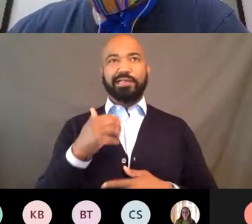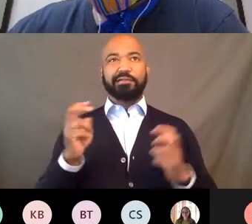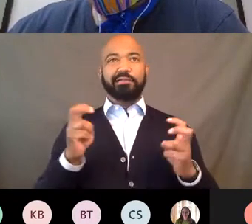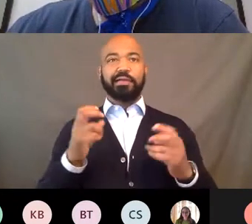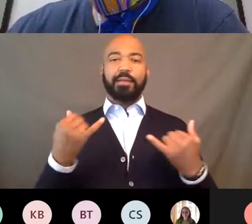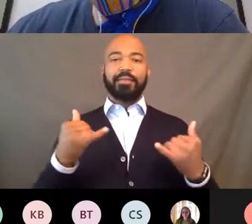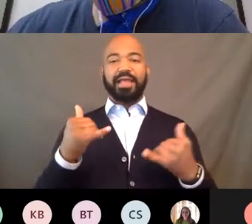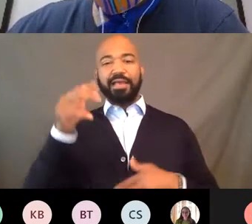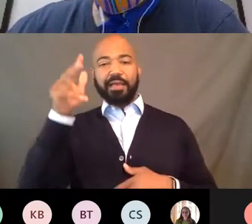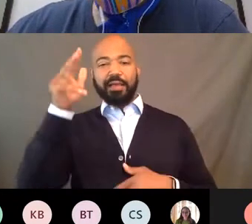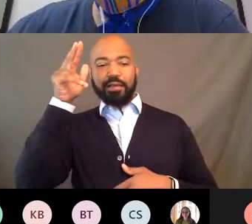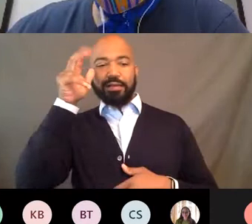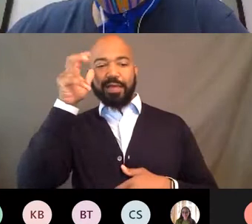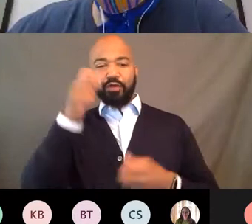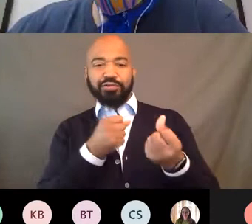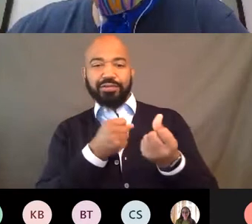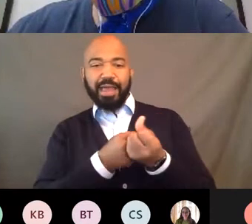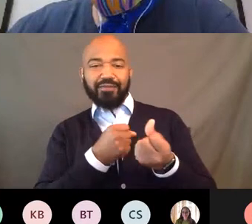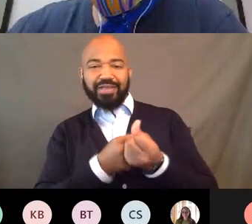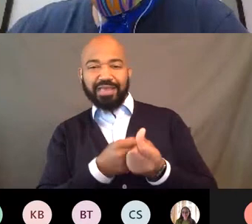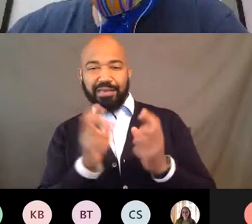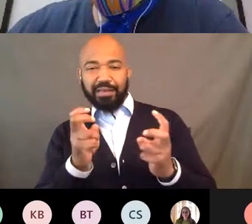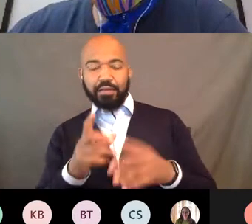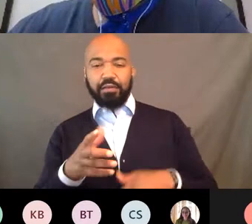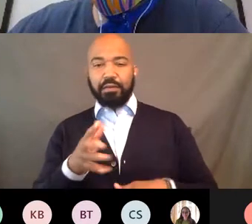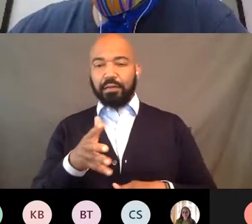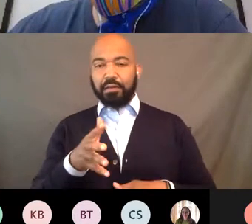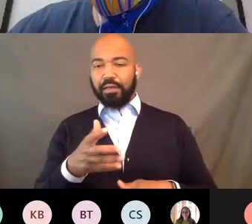can imagine that you probably get some questions about